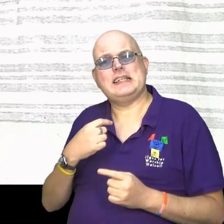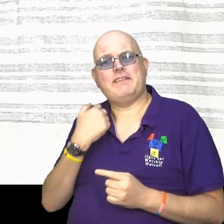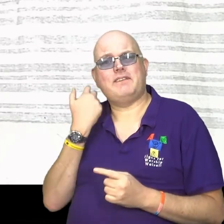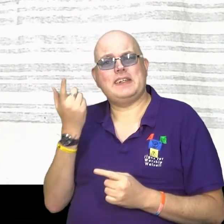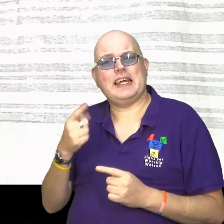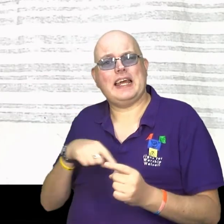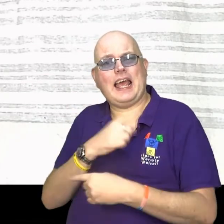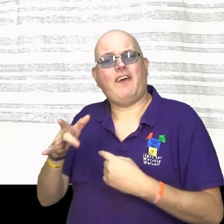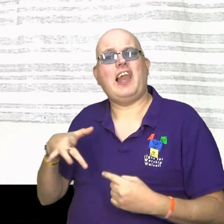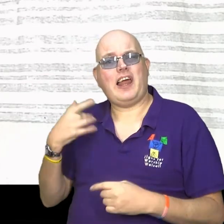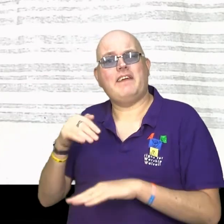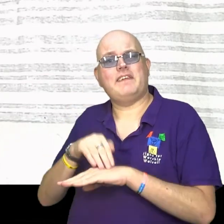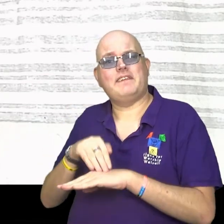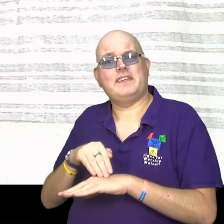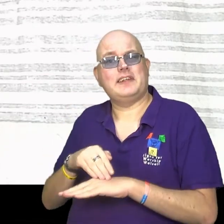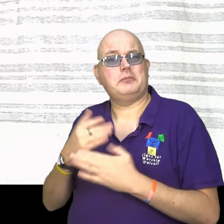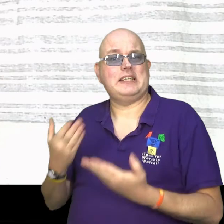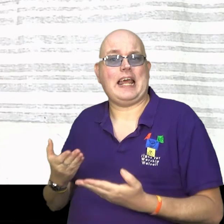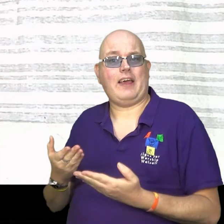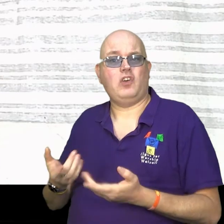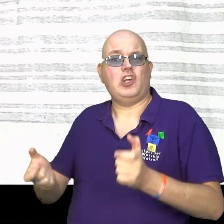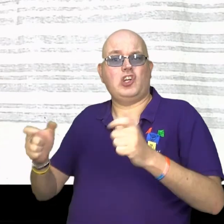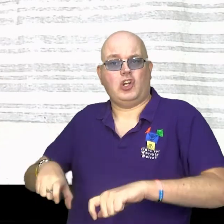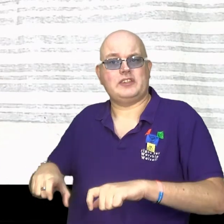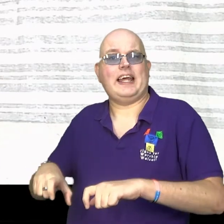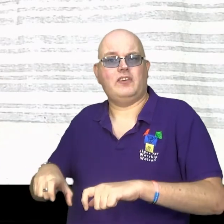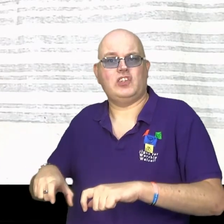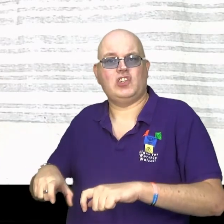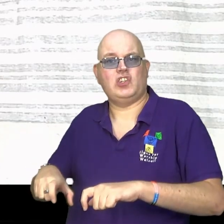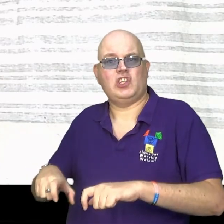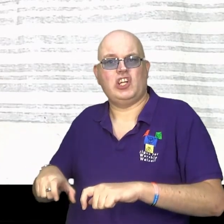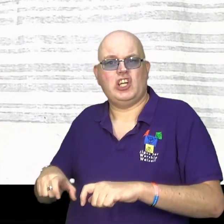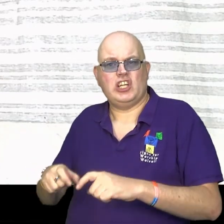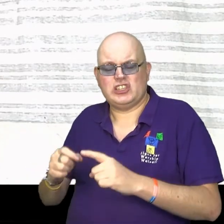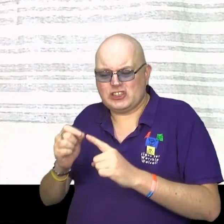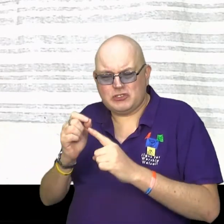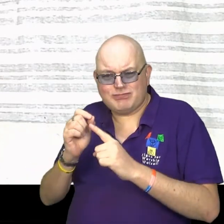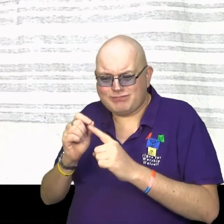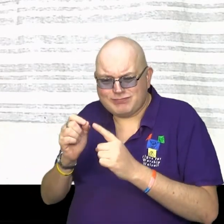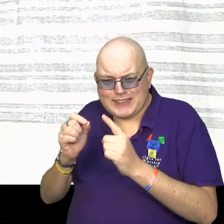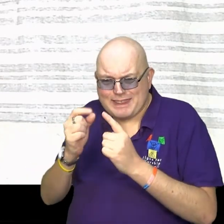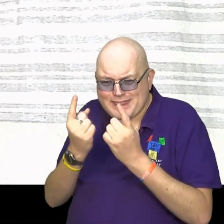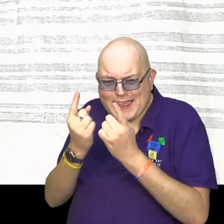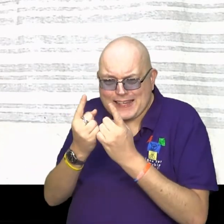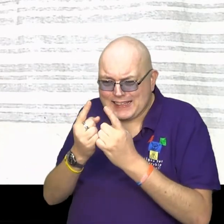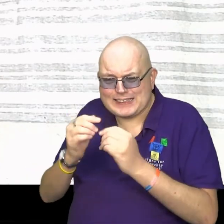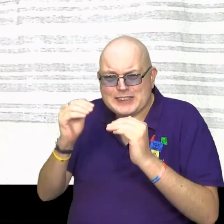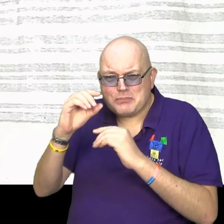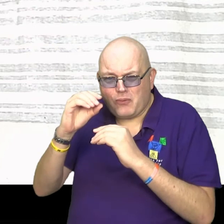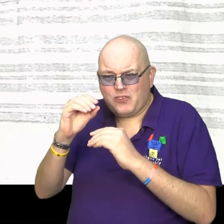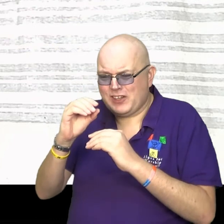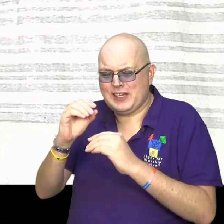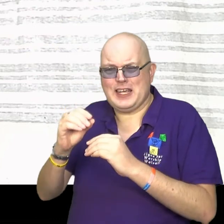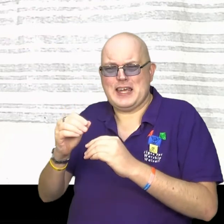touches our lives every day, especially now in a time of lockdown when even the smallest hurdle can feel